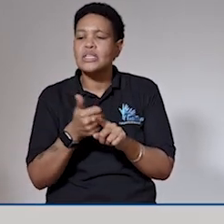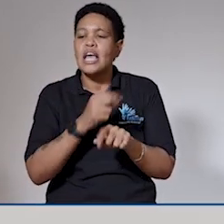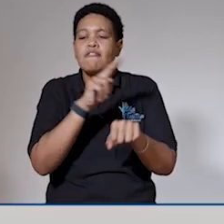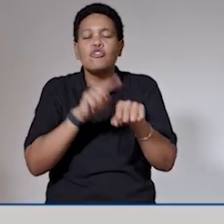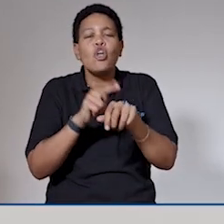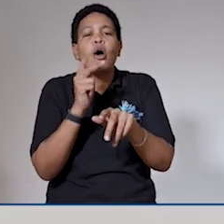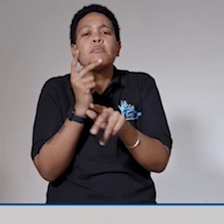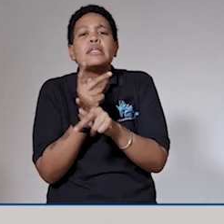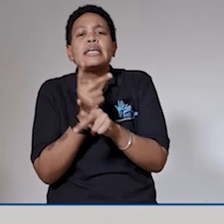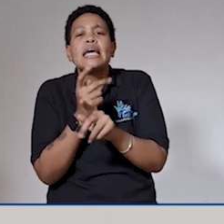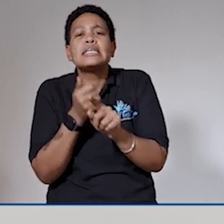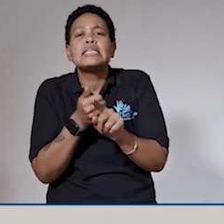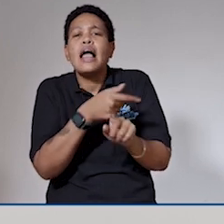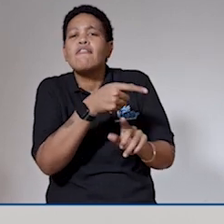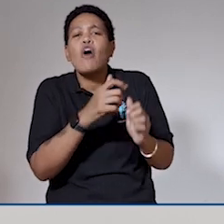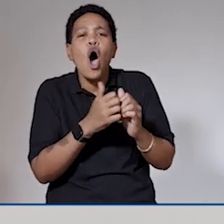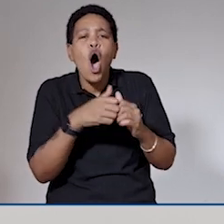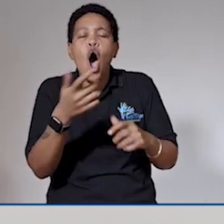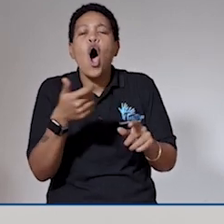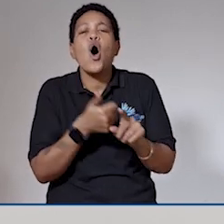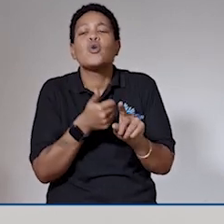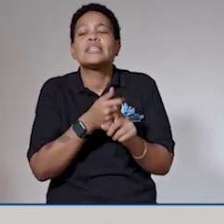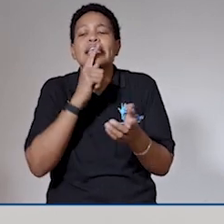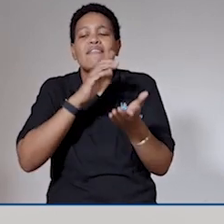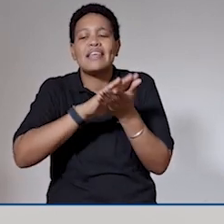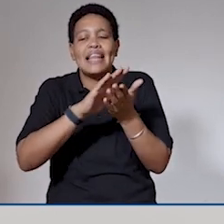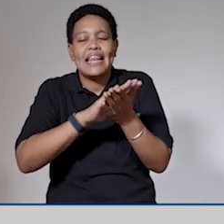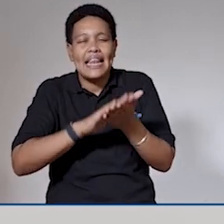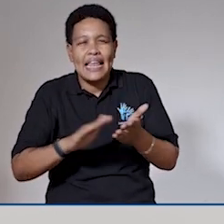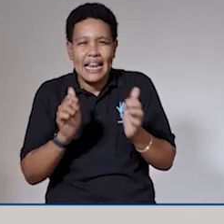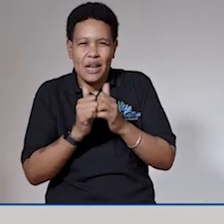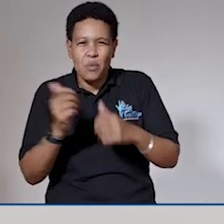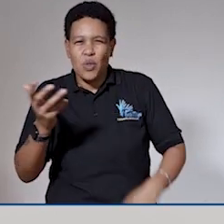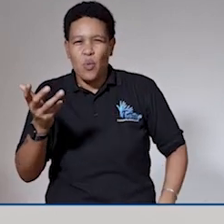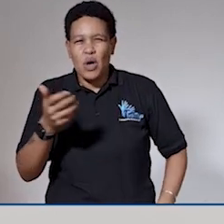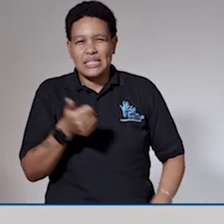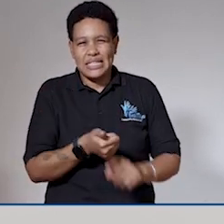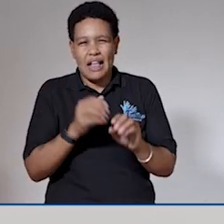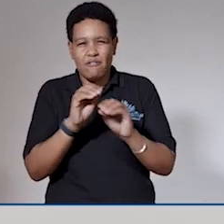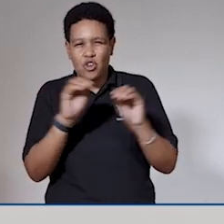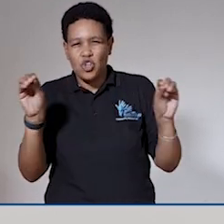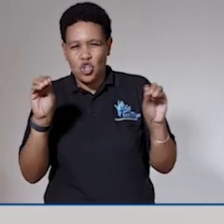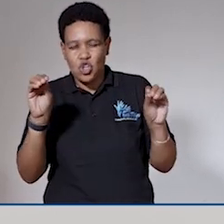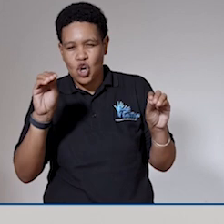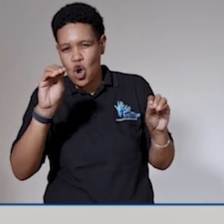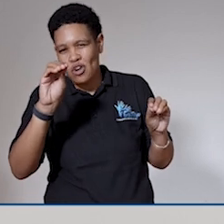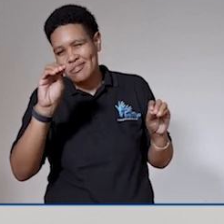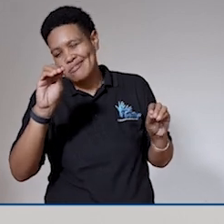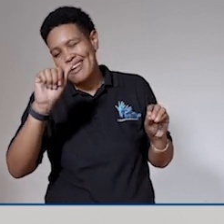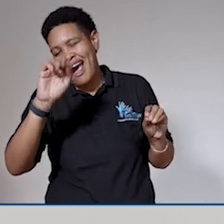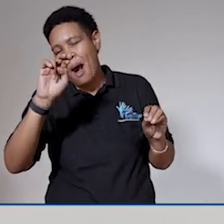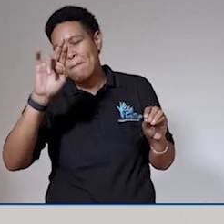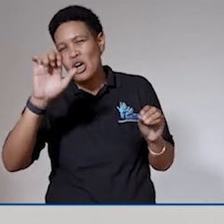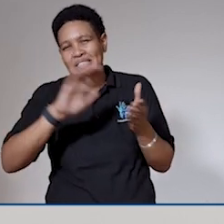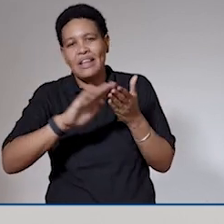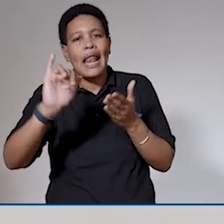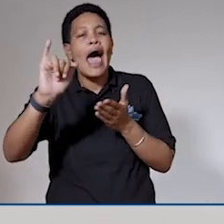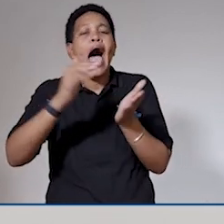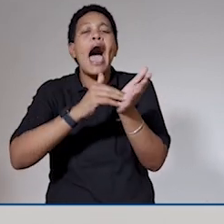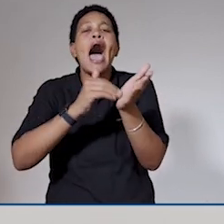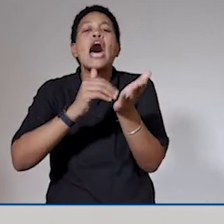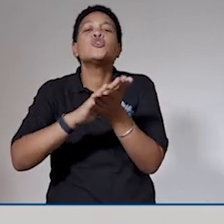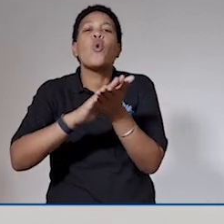care of the prosthesis would be cleaning it with a non-abrasive cleaner, such as a hand soap. And